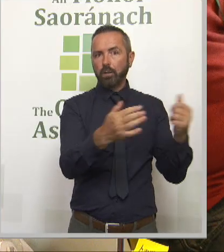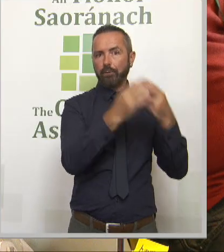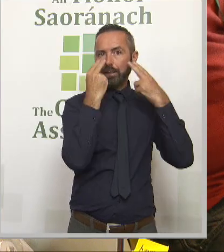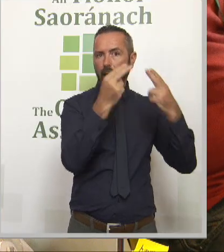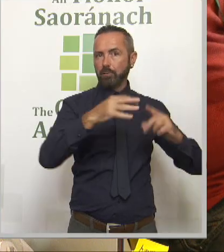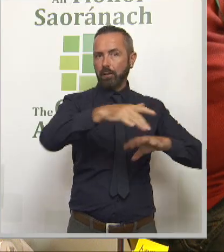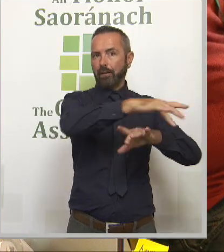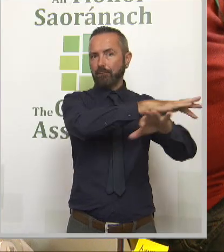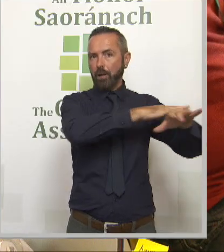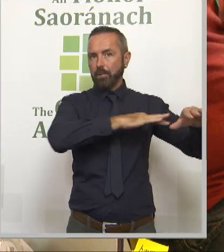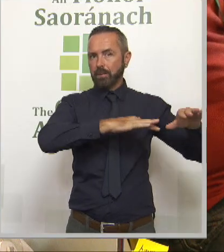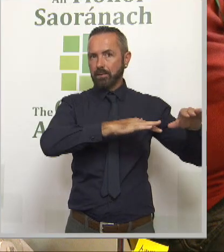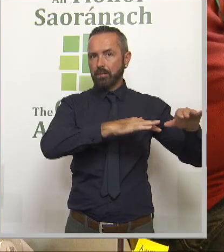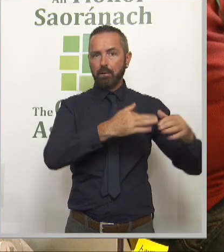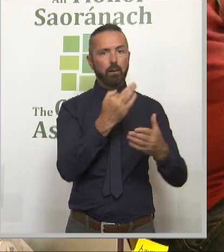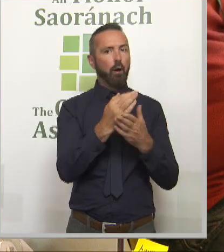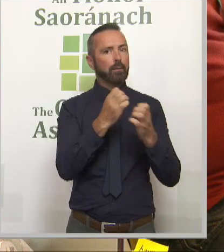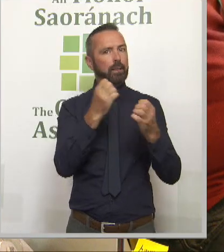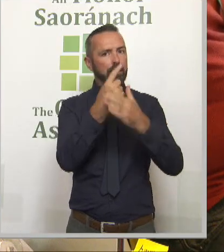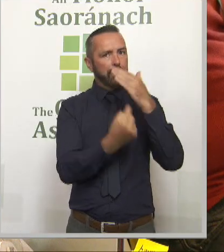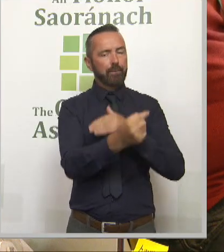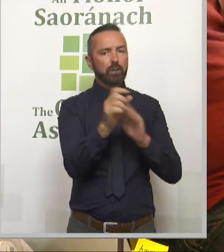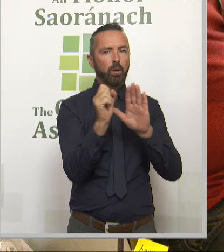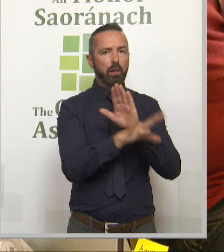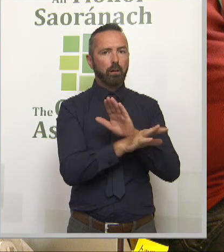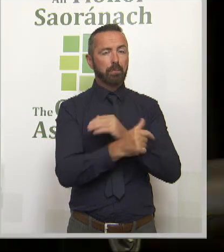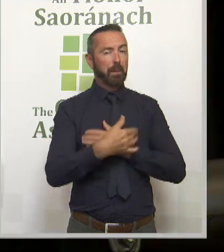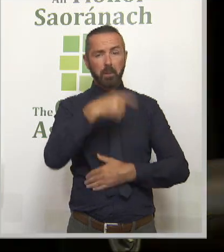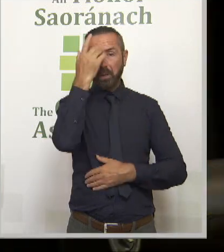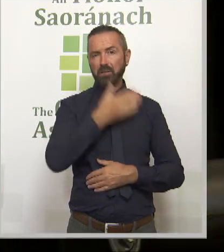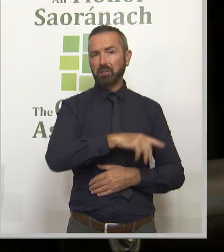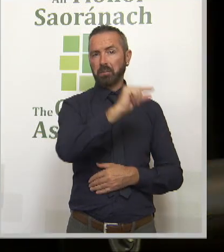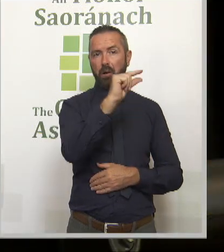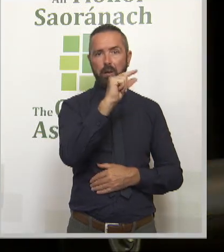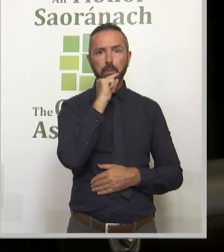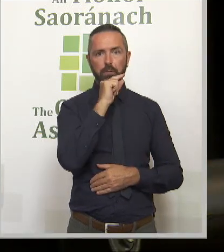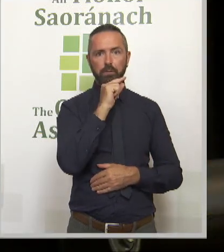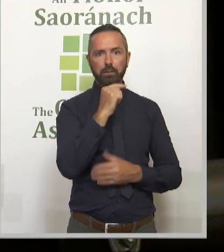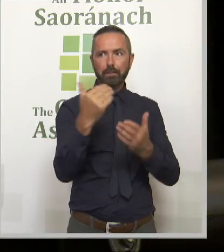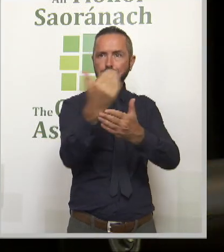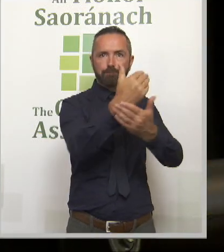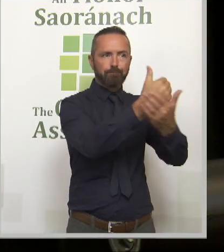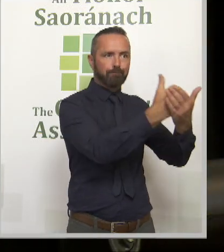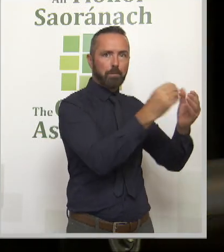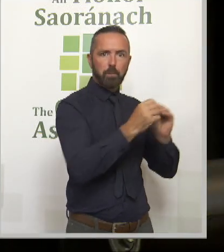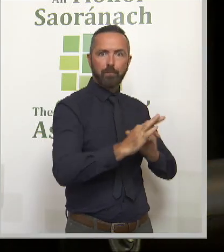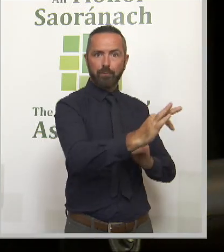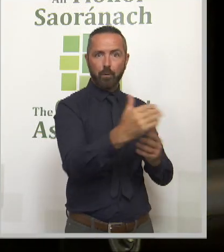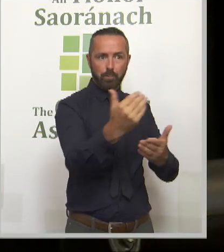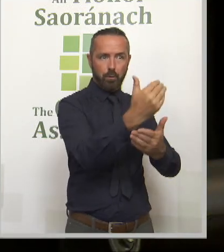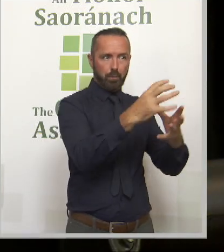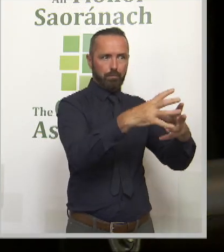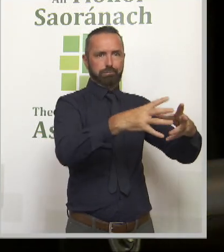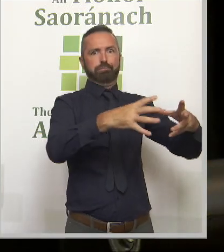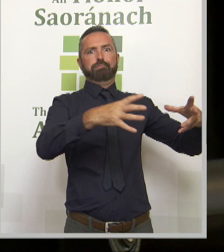environment. You know, and often each individual loss may seem quite small, but of course they're all accumulating as we go forward. And